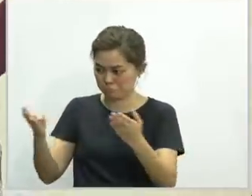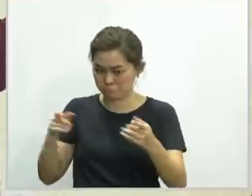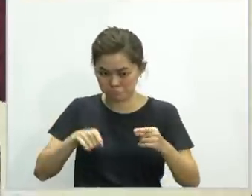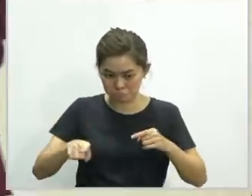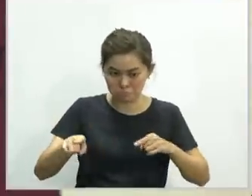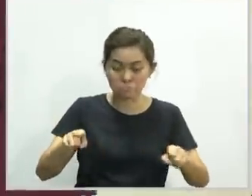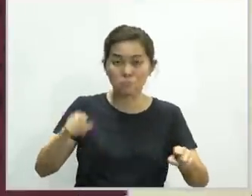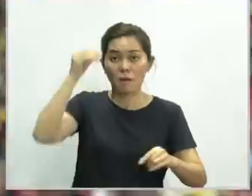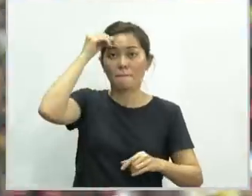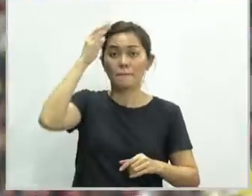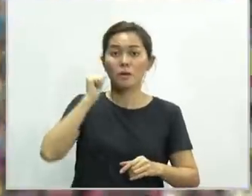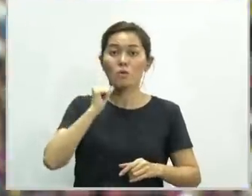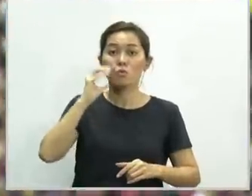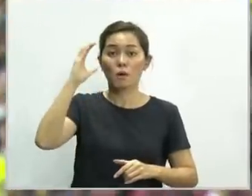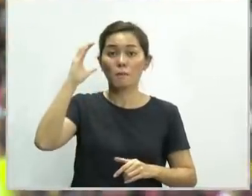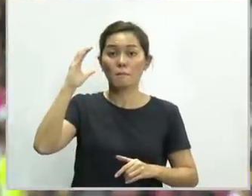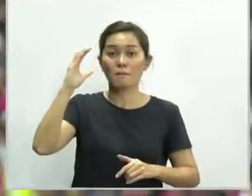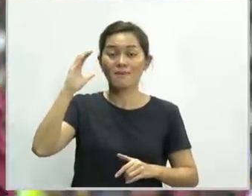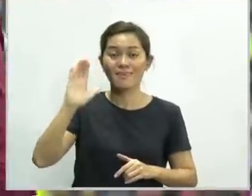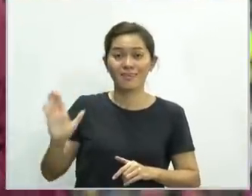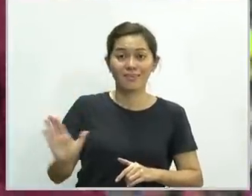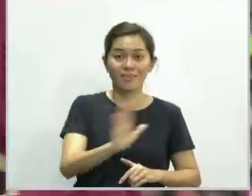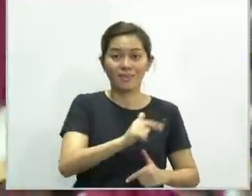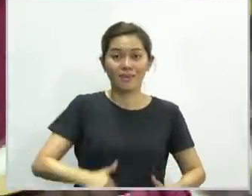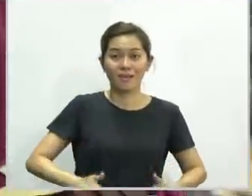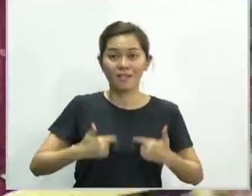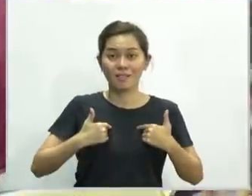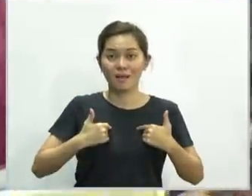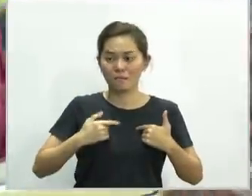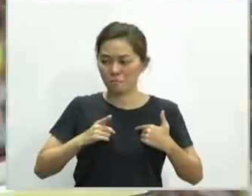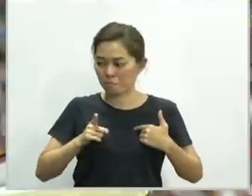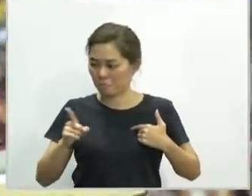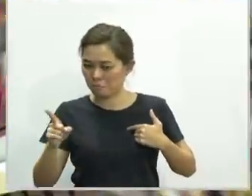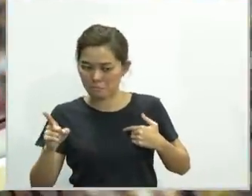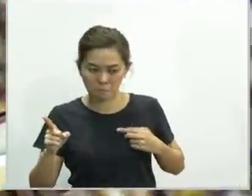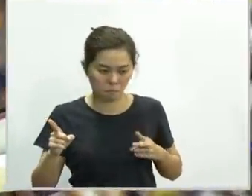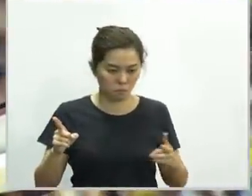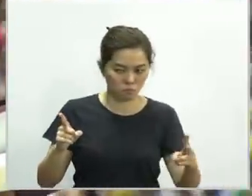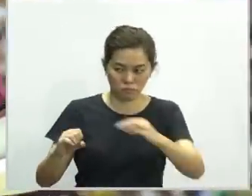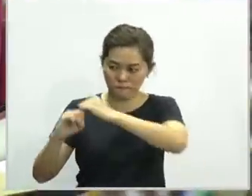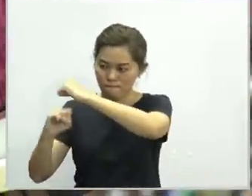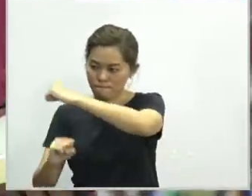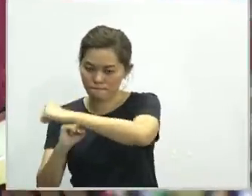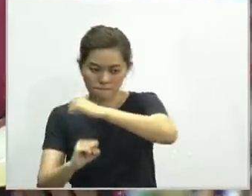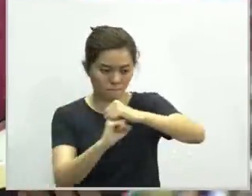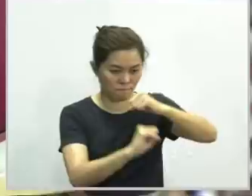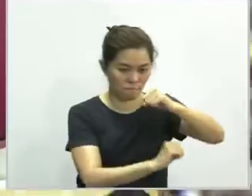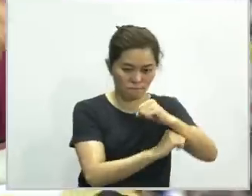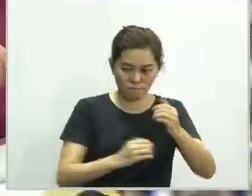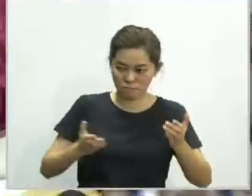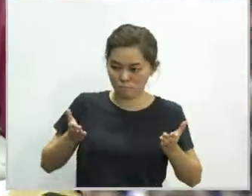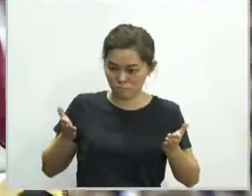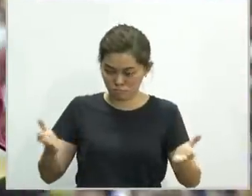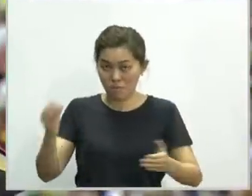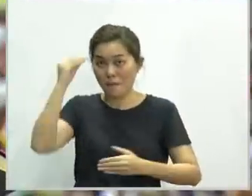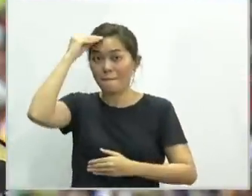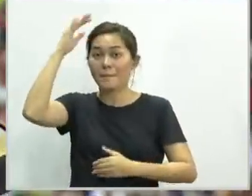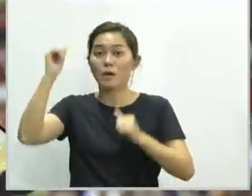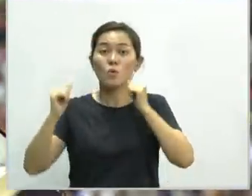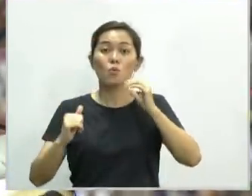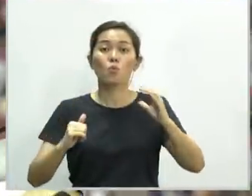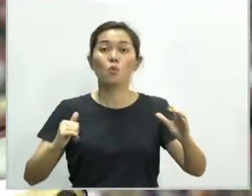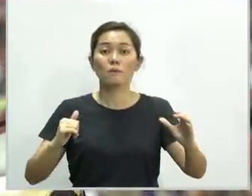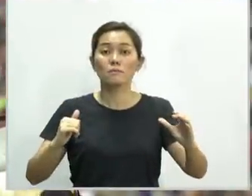women are building their lives on one of two foundations. Men and women